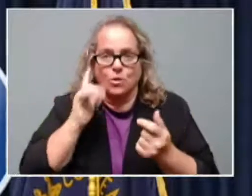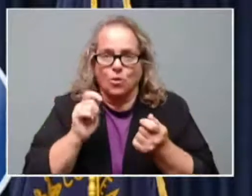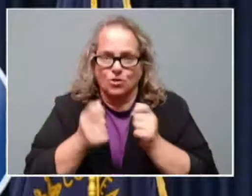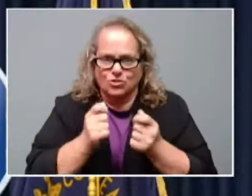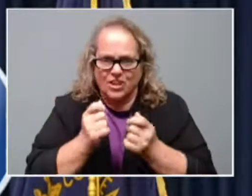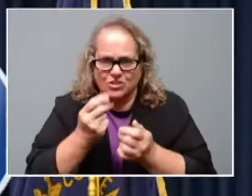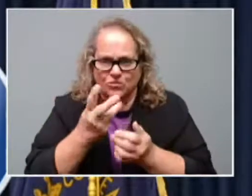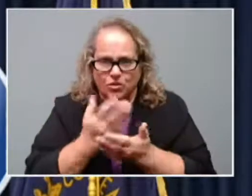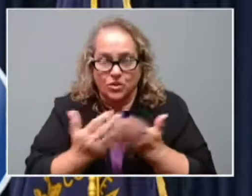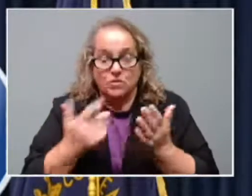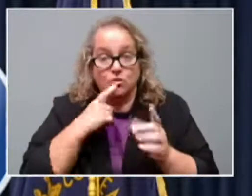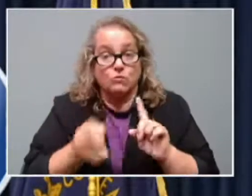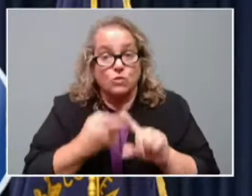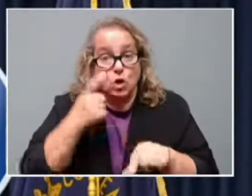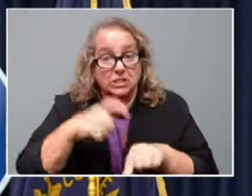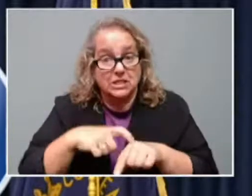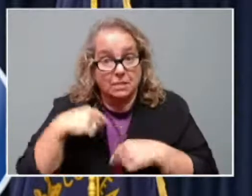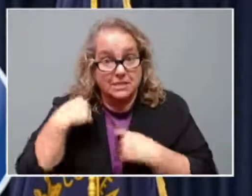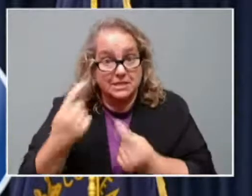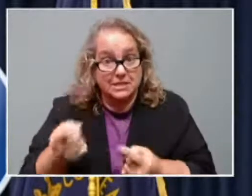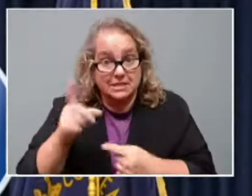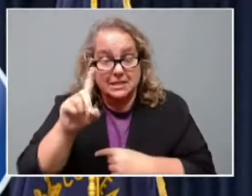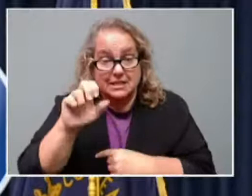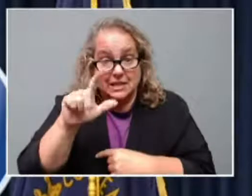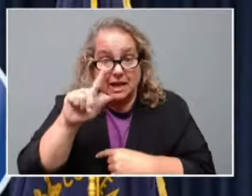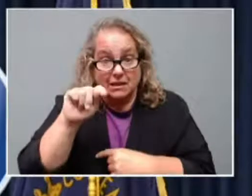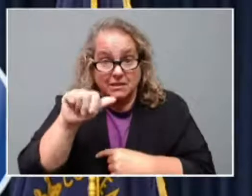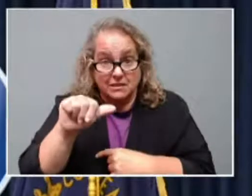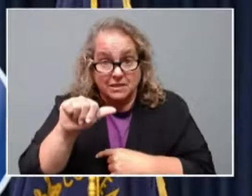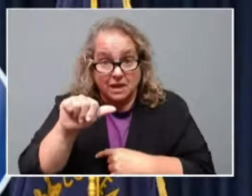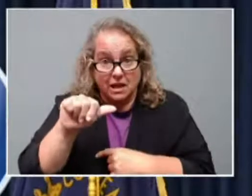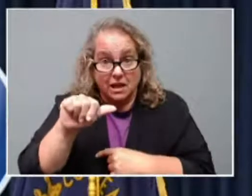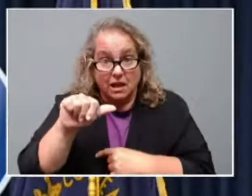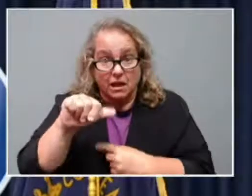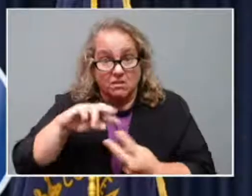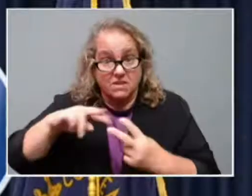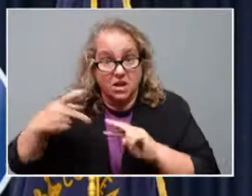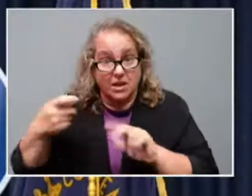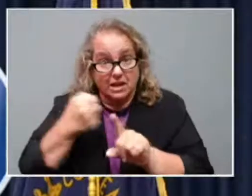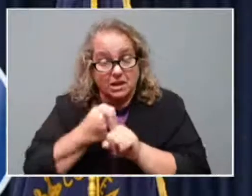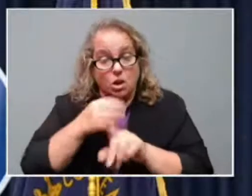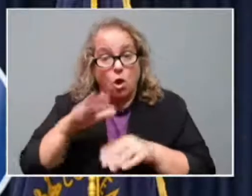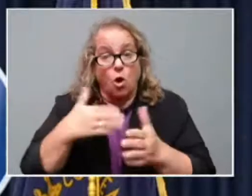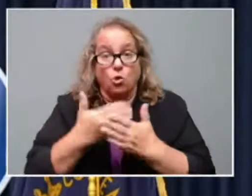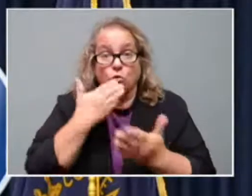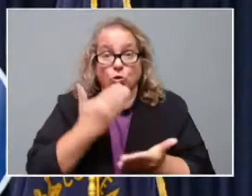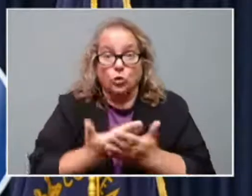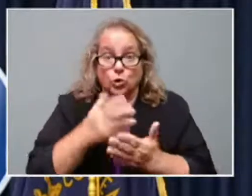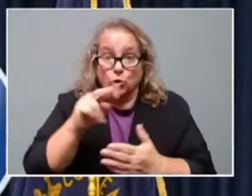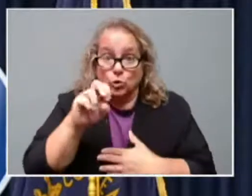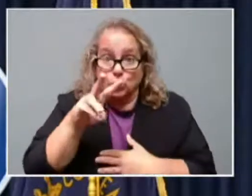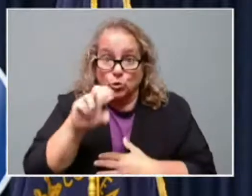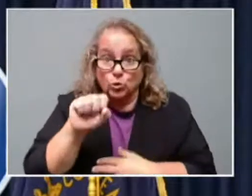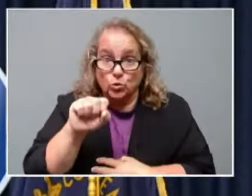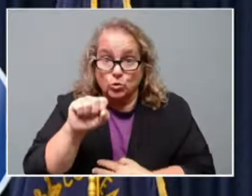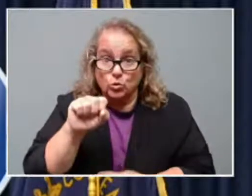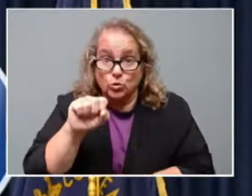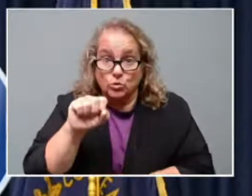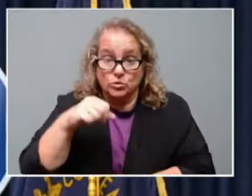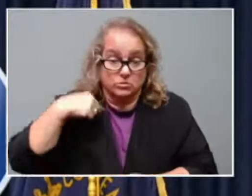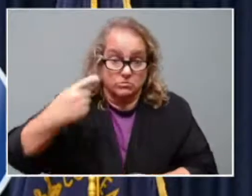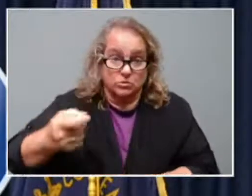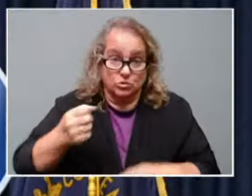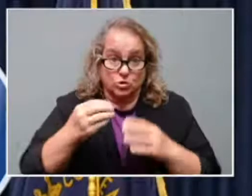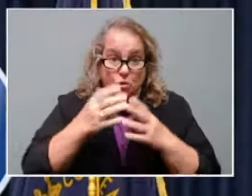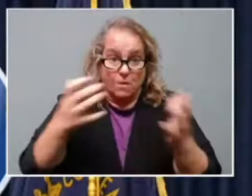variant hit, all the good news of a week is so much that we need to split it up a